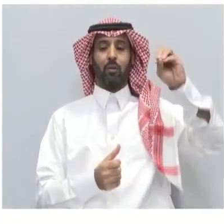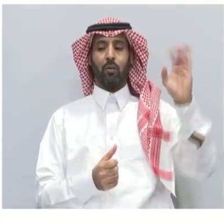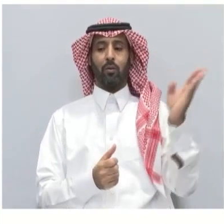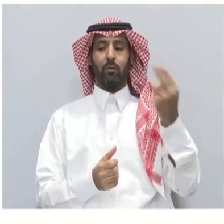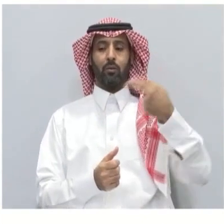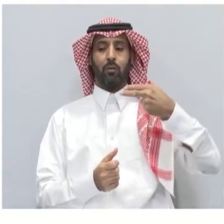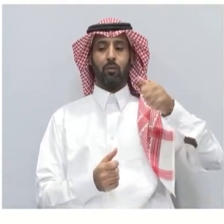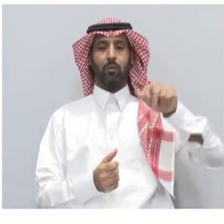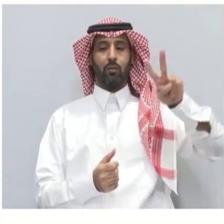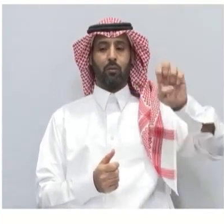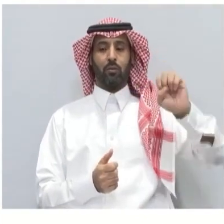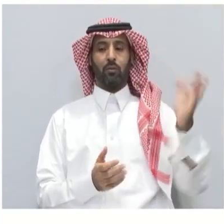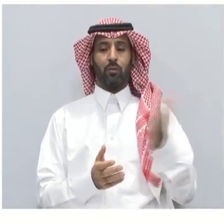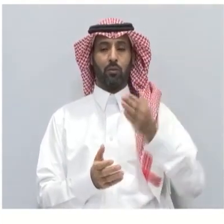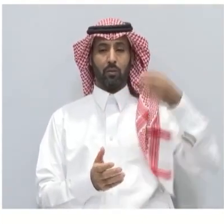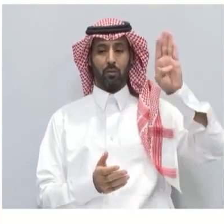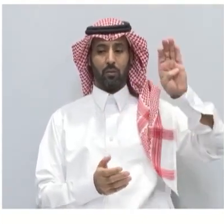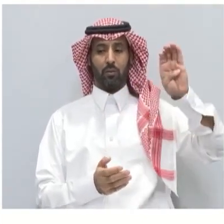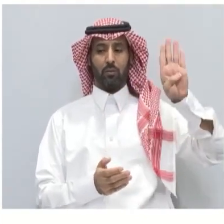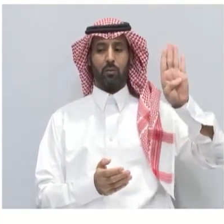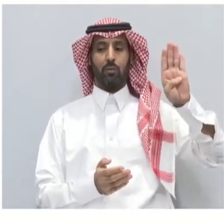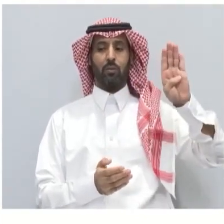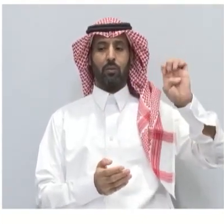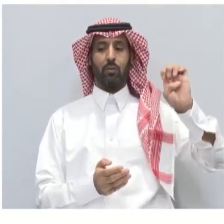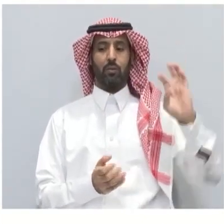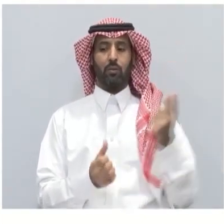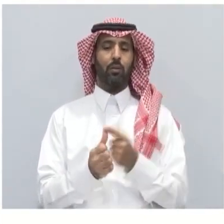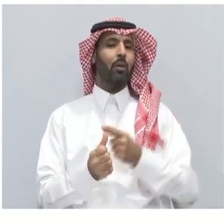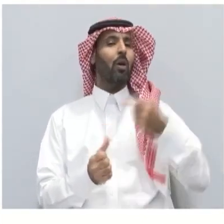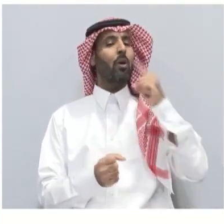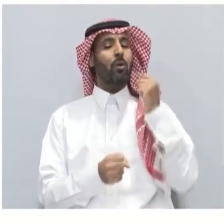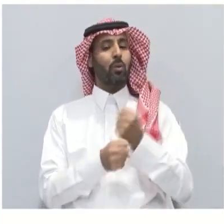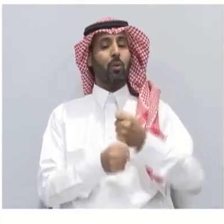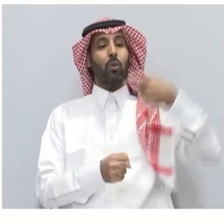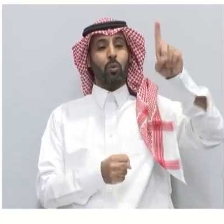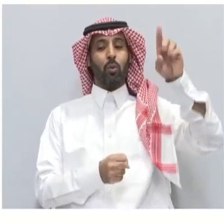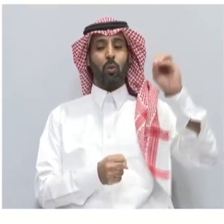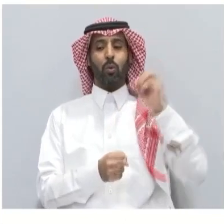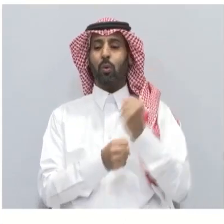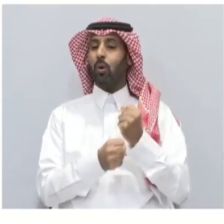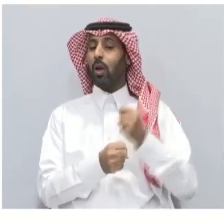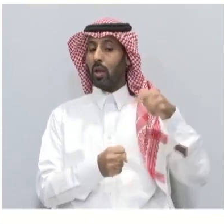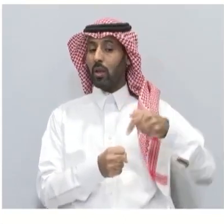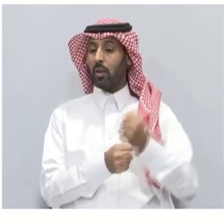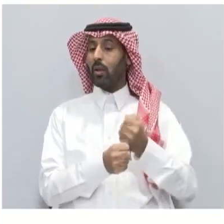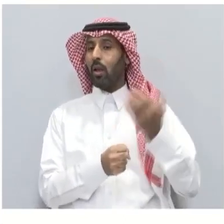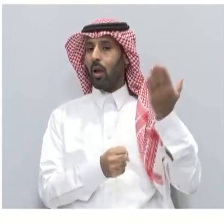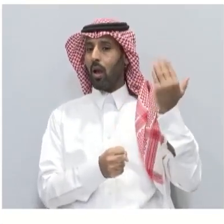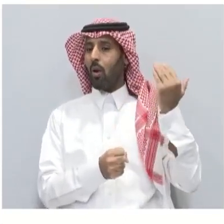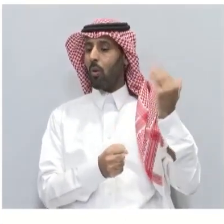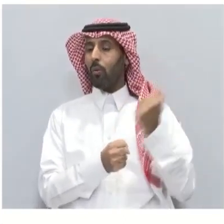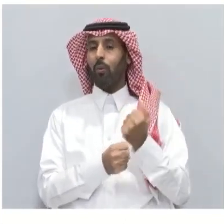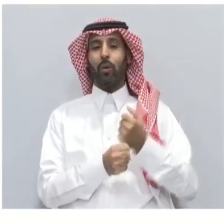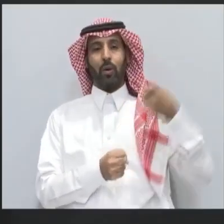and be. The correct forms of do, so we have do, did, and done. Have, so we